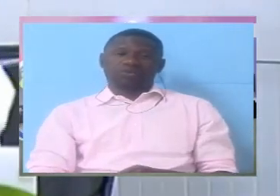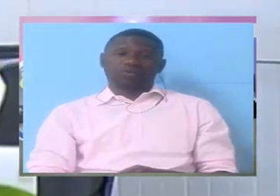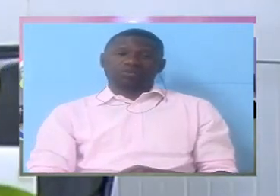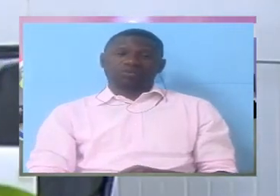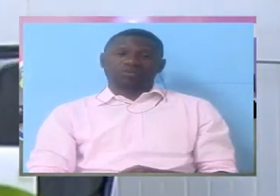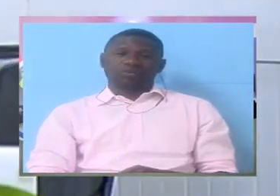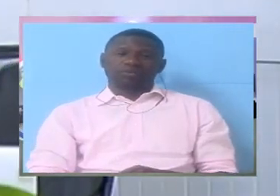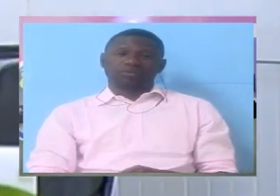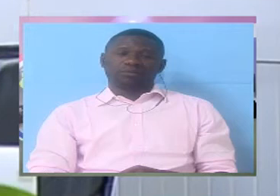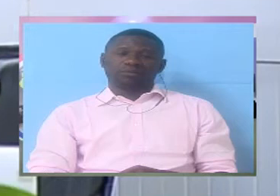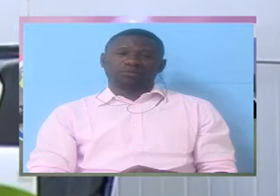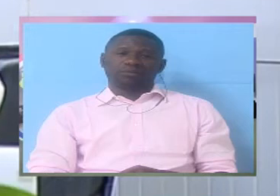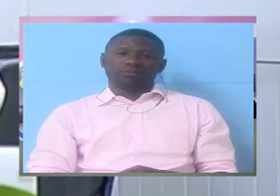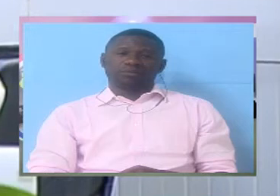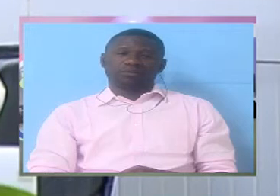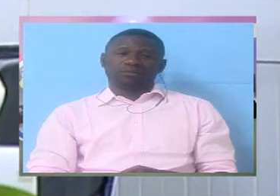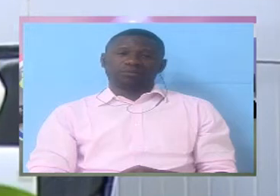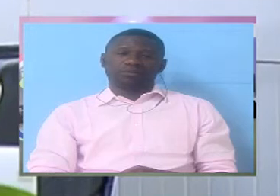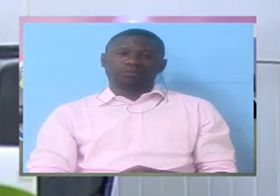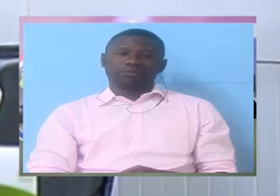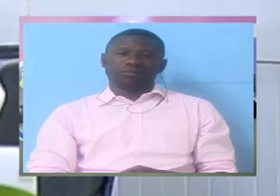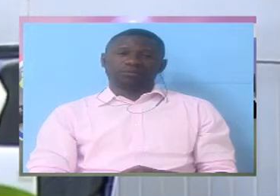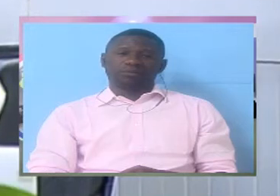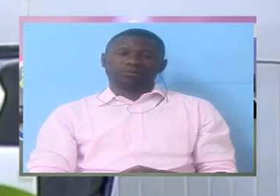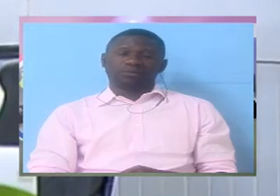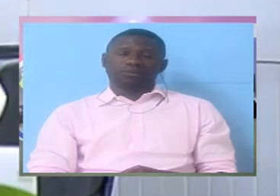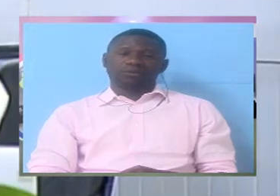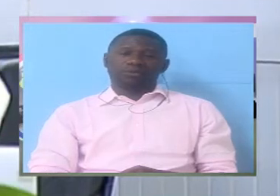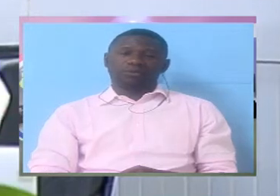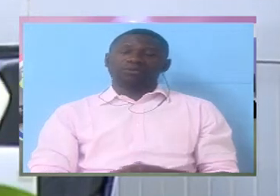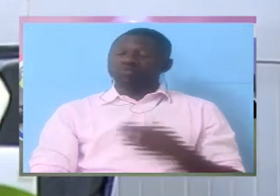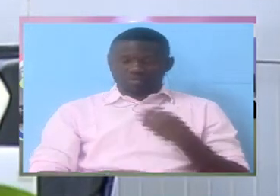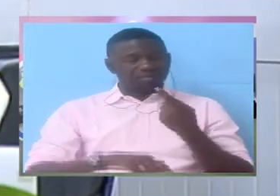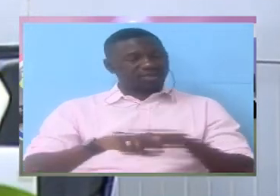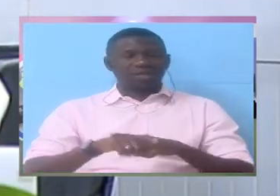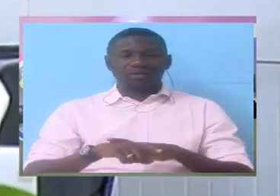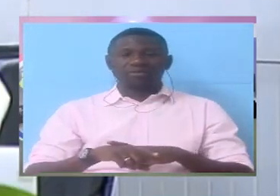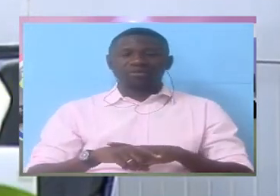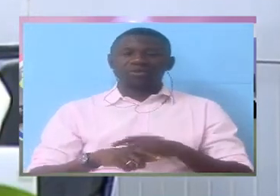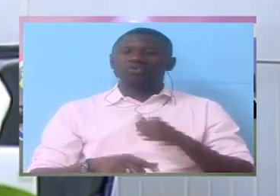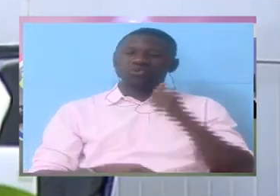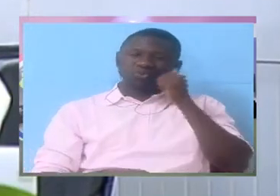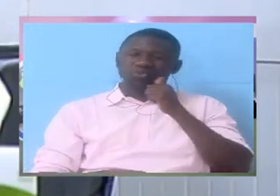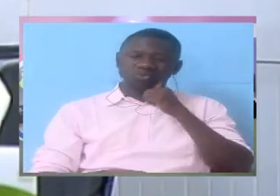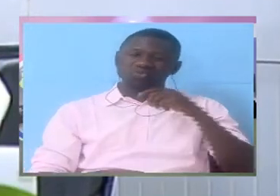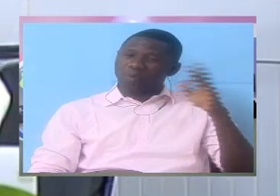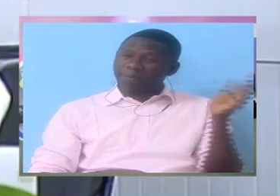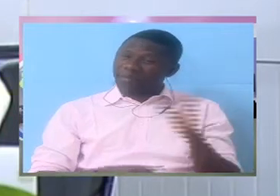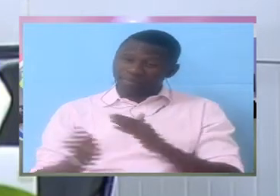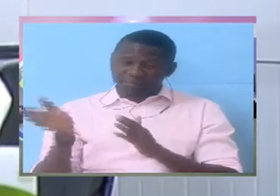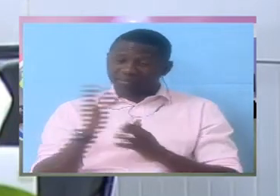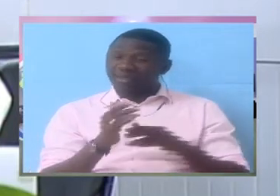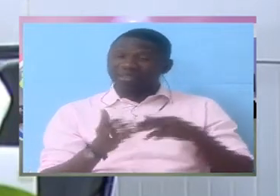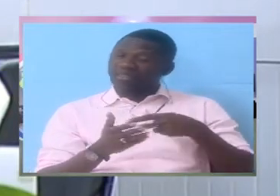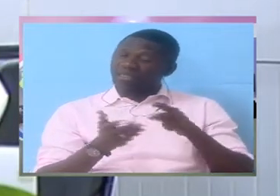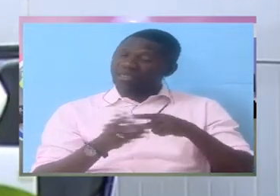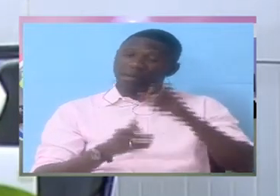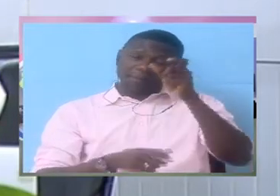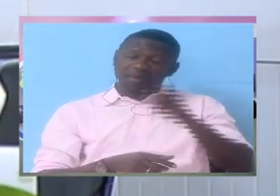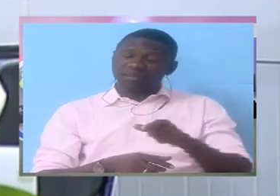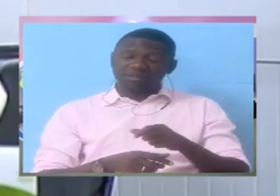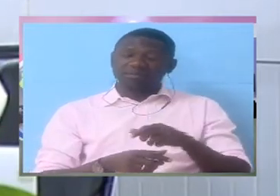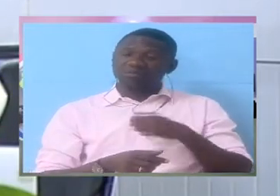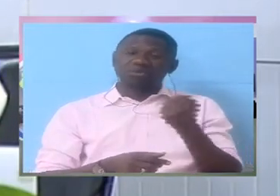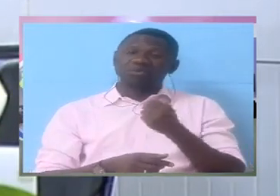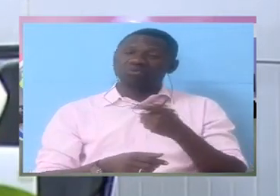Sometimes these things are used beyond your own control. Modo ekanyinkele satara aketa kuti men